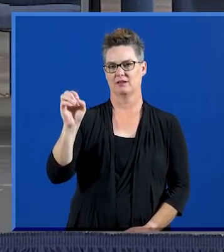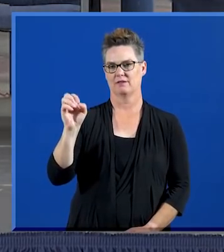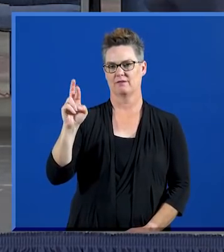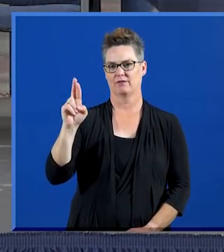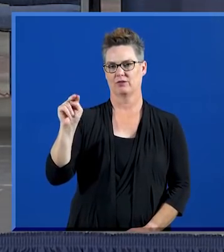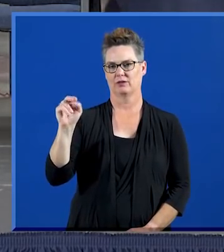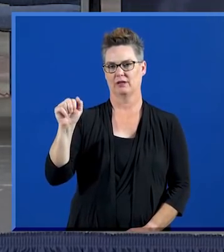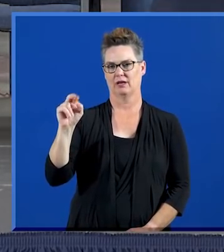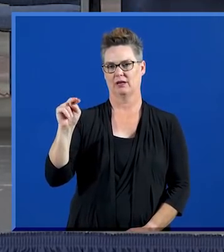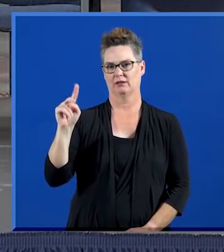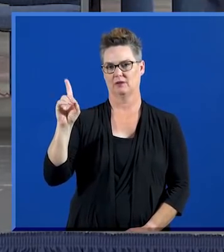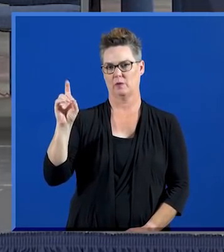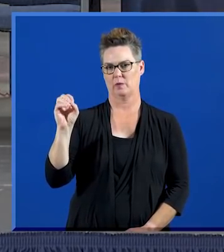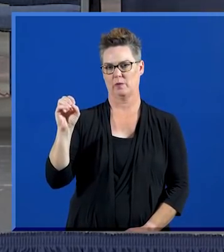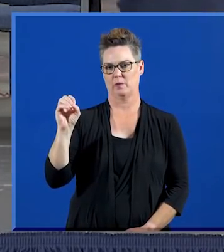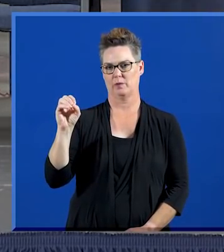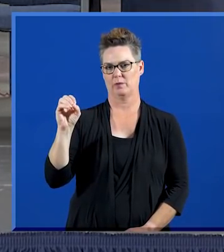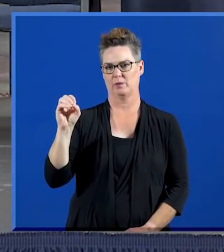Fernando Huizar.